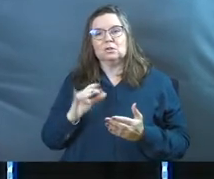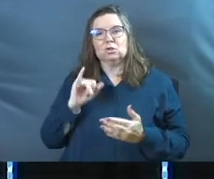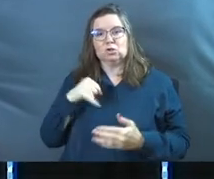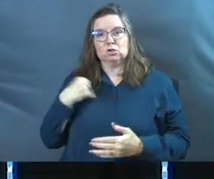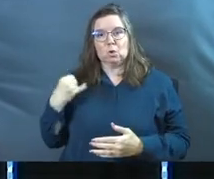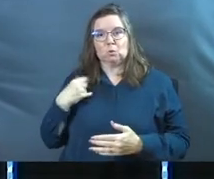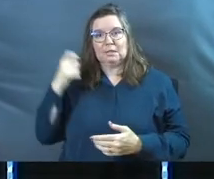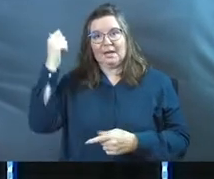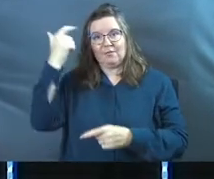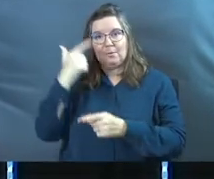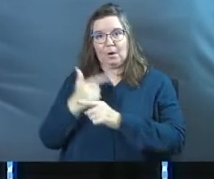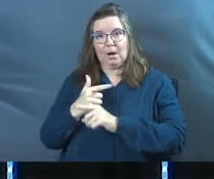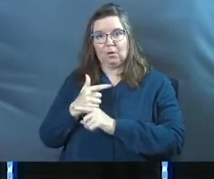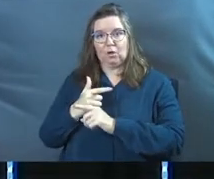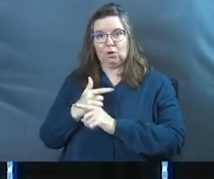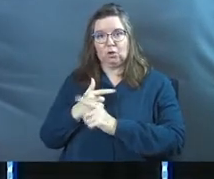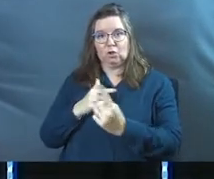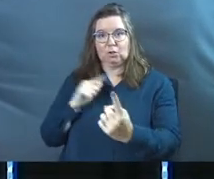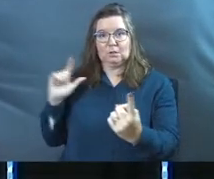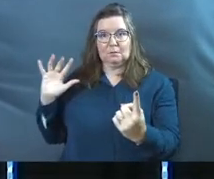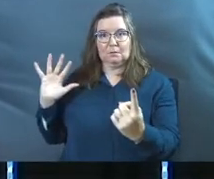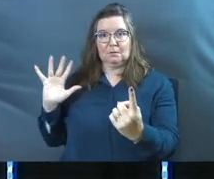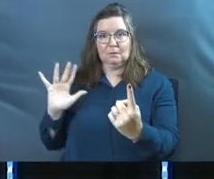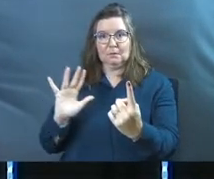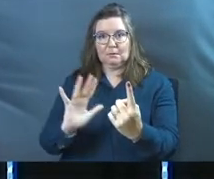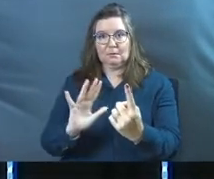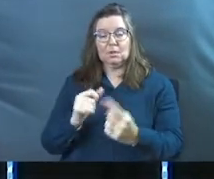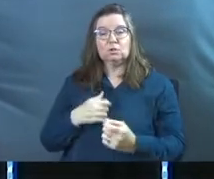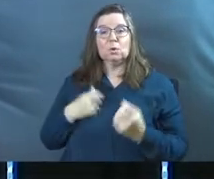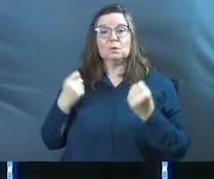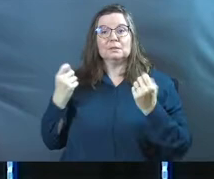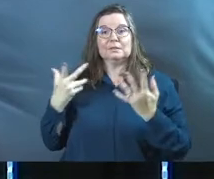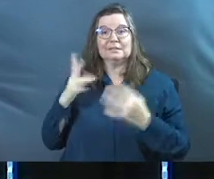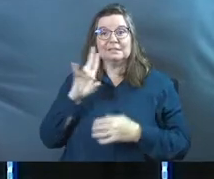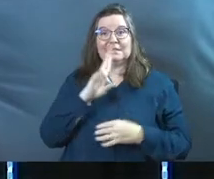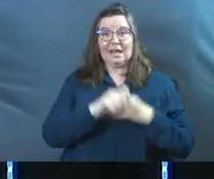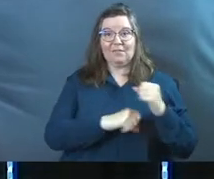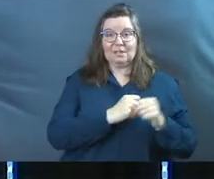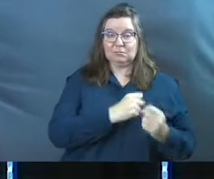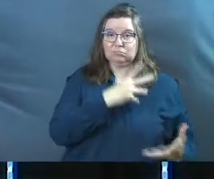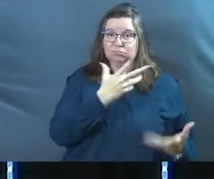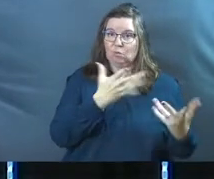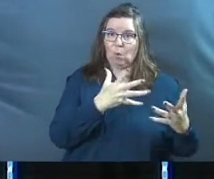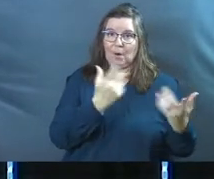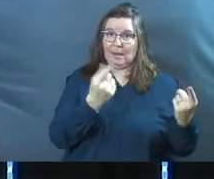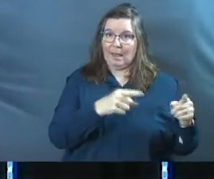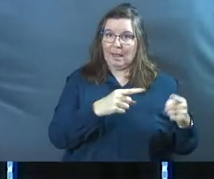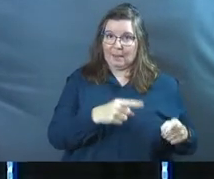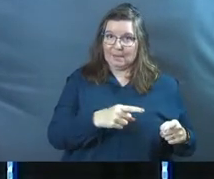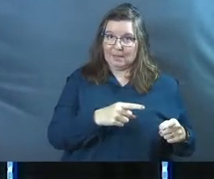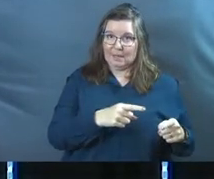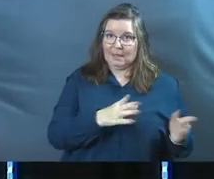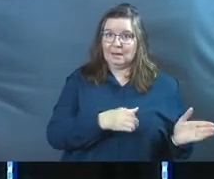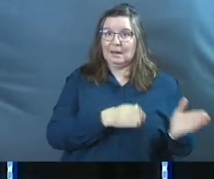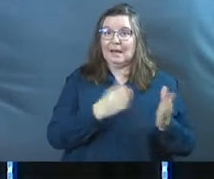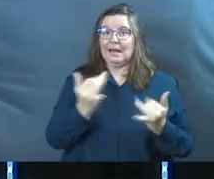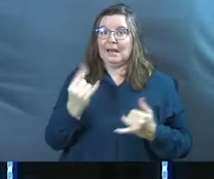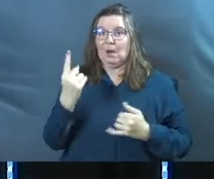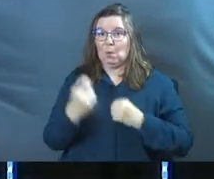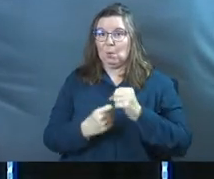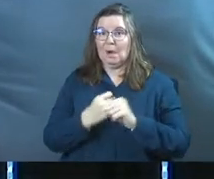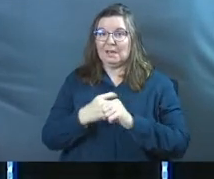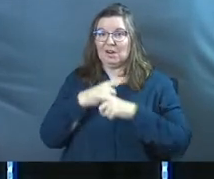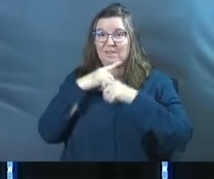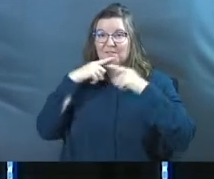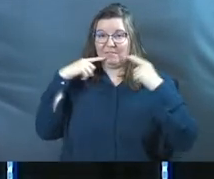Joseph's brothers back to him. So the 7 years of plenty have already happened, and we're 1 year into the famine, and